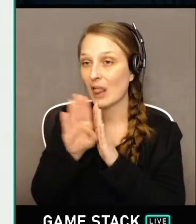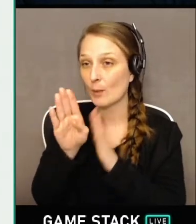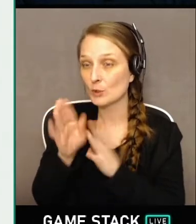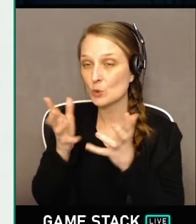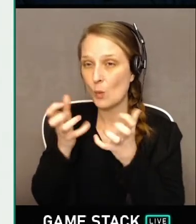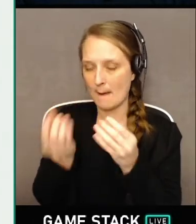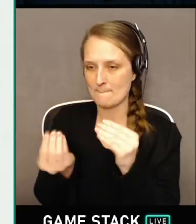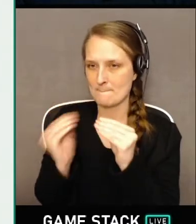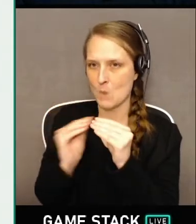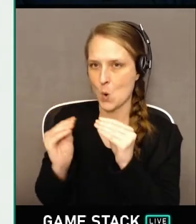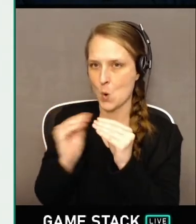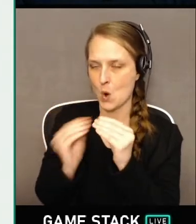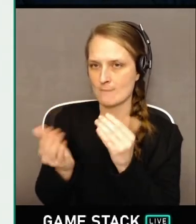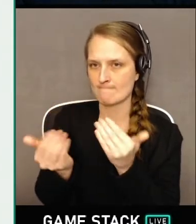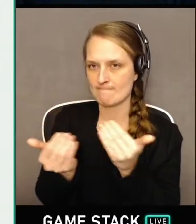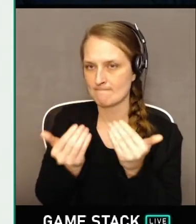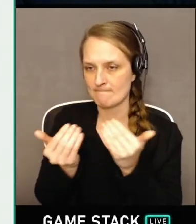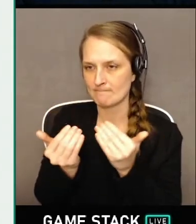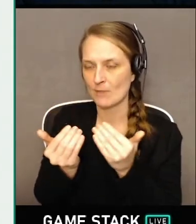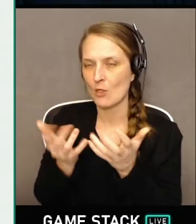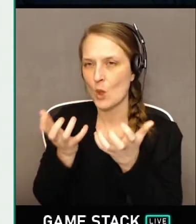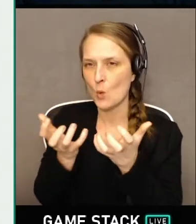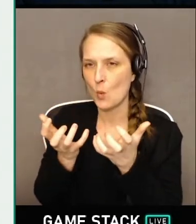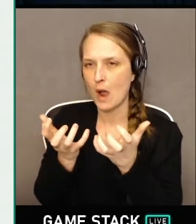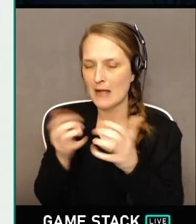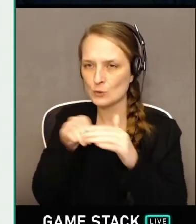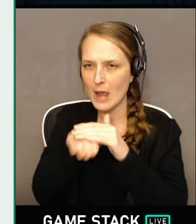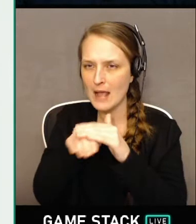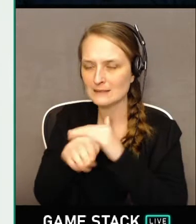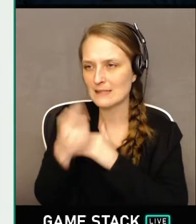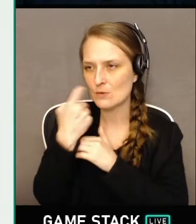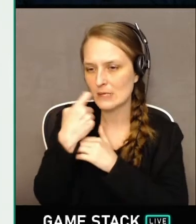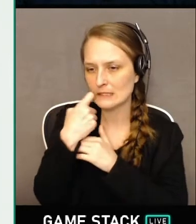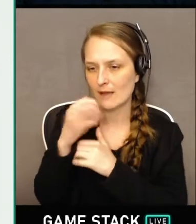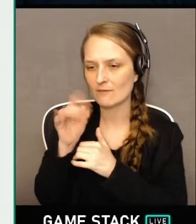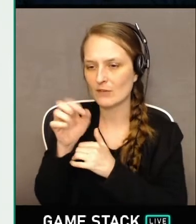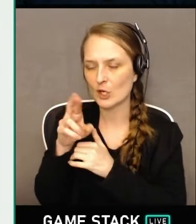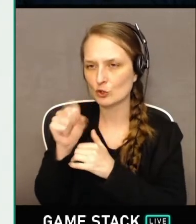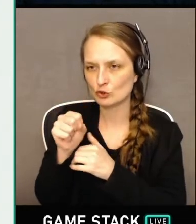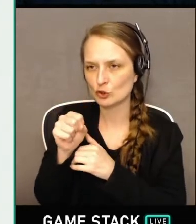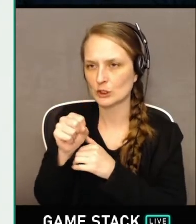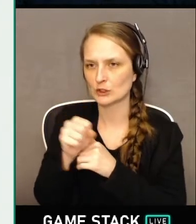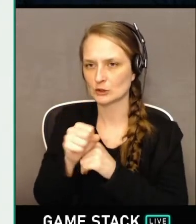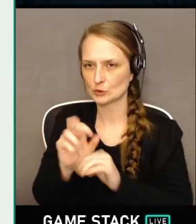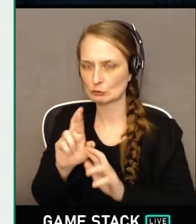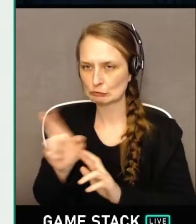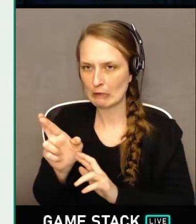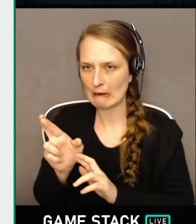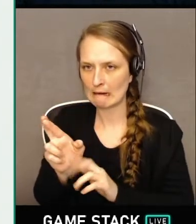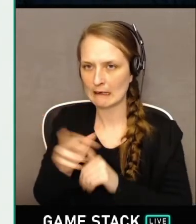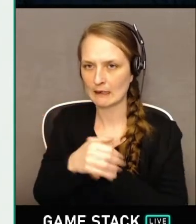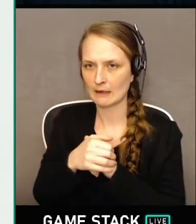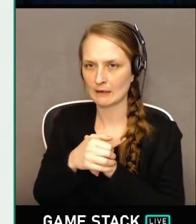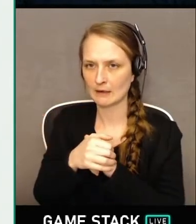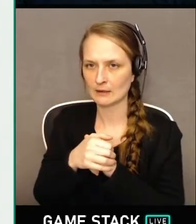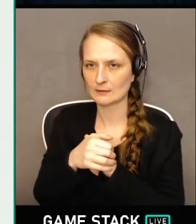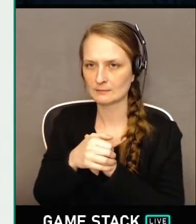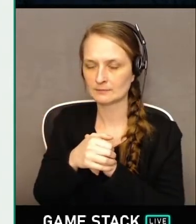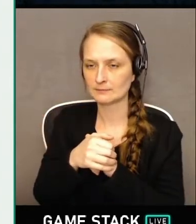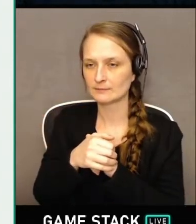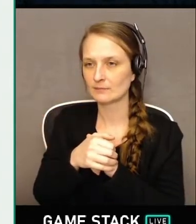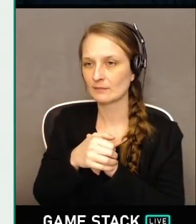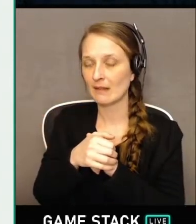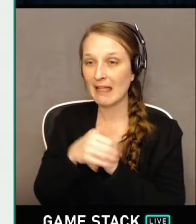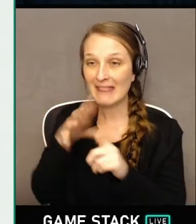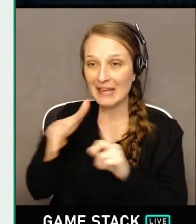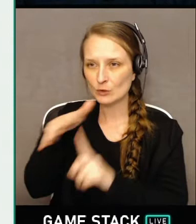more. They want to access the latest feature as soon as they are ready. The ecosystem keeps innovating